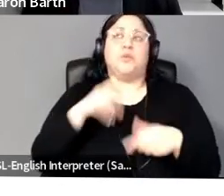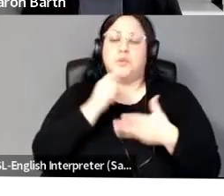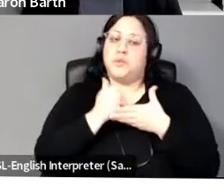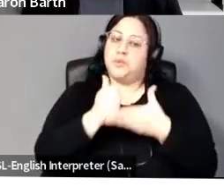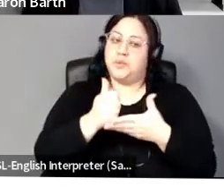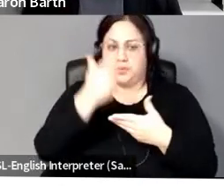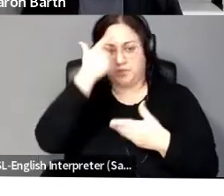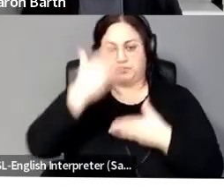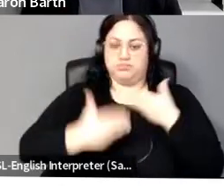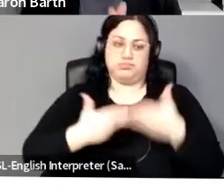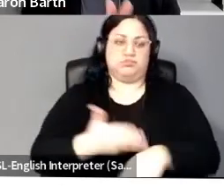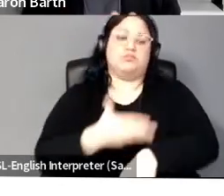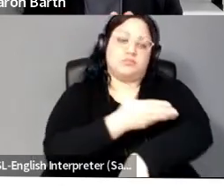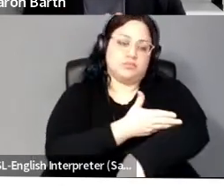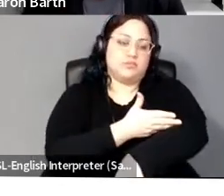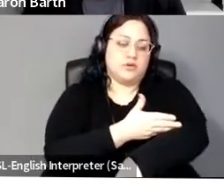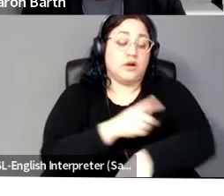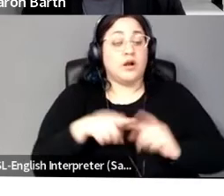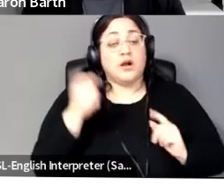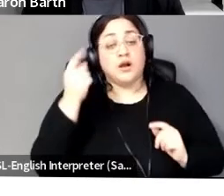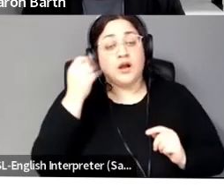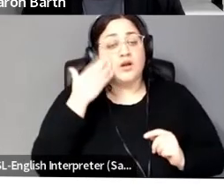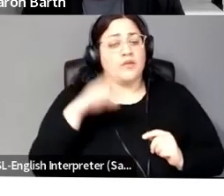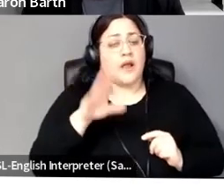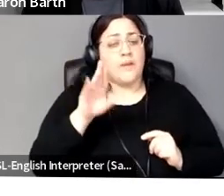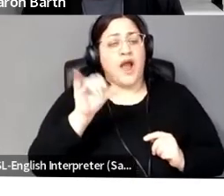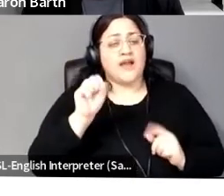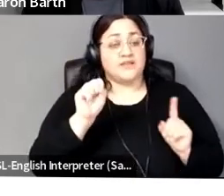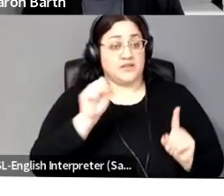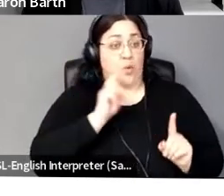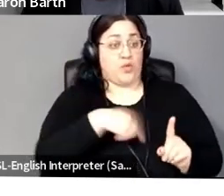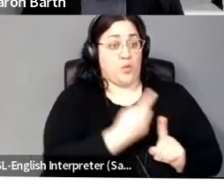of biases that we use that aren't just limited to this stereotype bias.